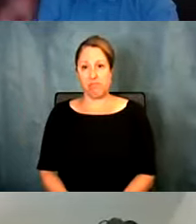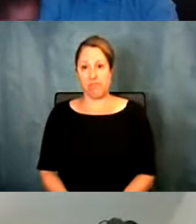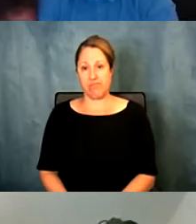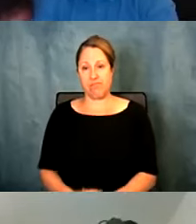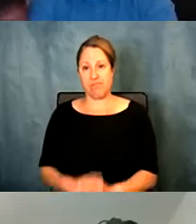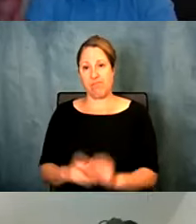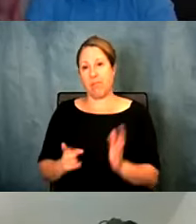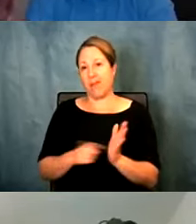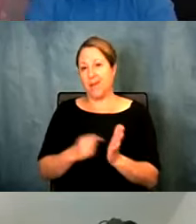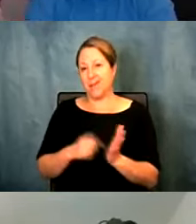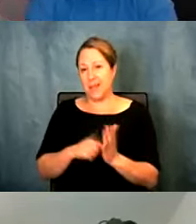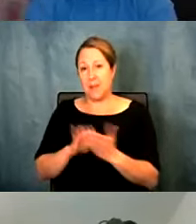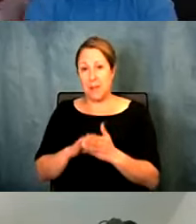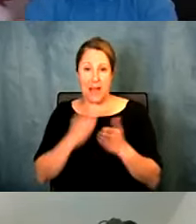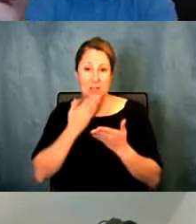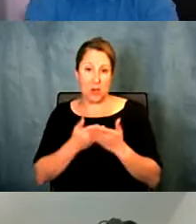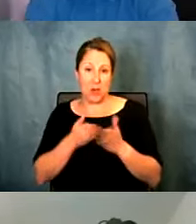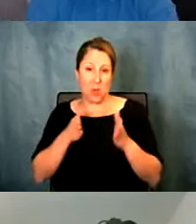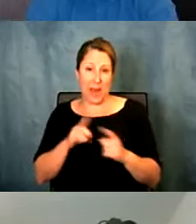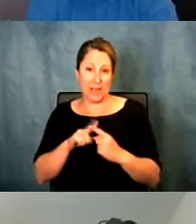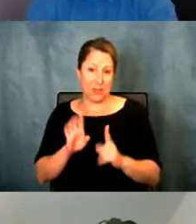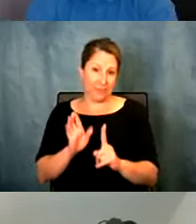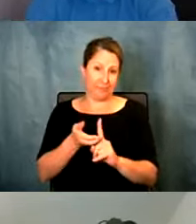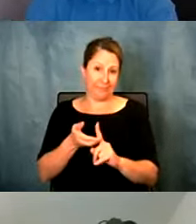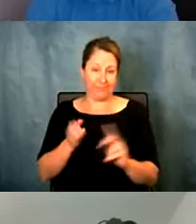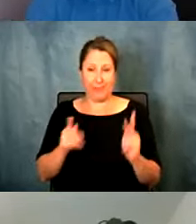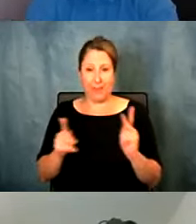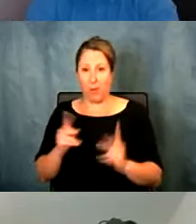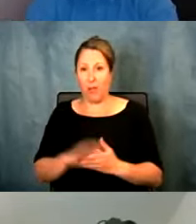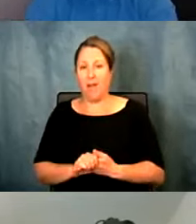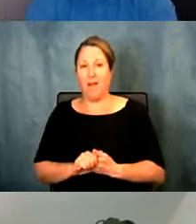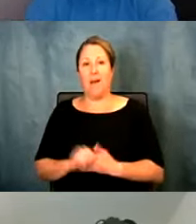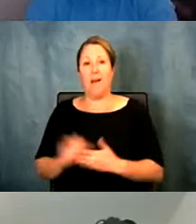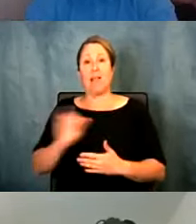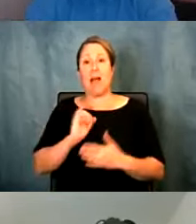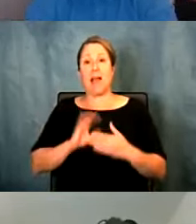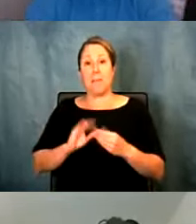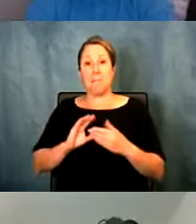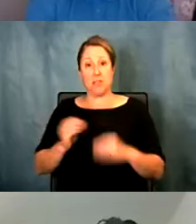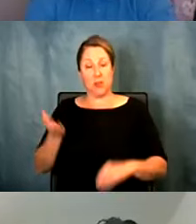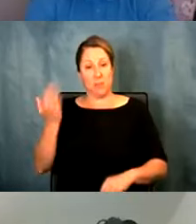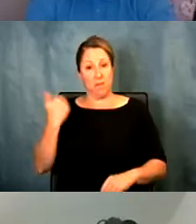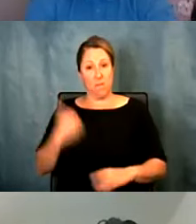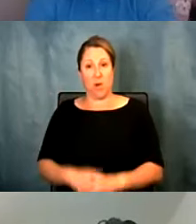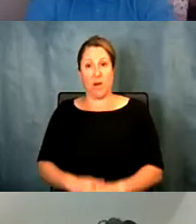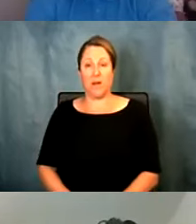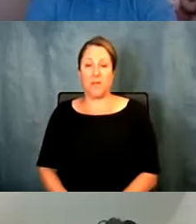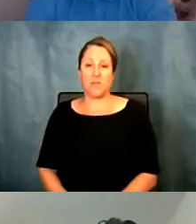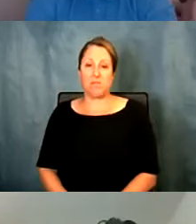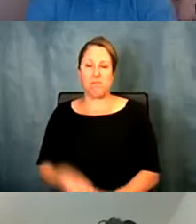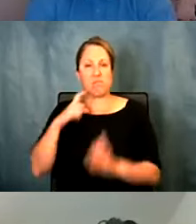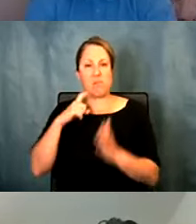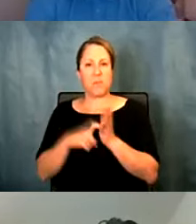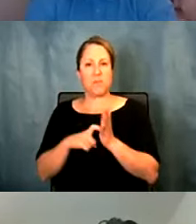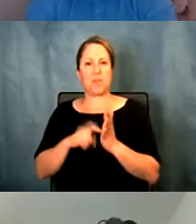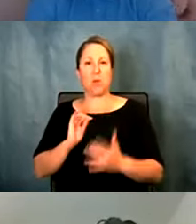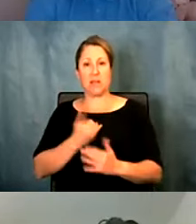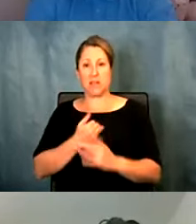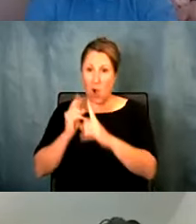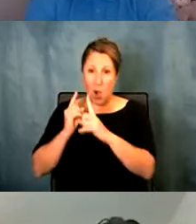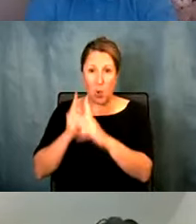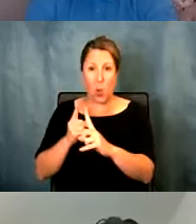common ground to reach people with. And like I mentioned earlier in answering the question, just recognize that our ultimate goal is